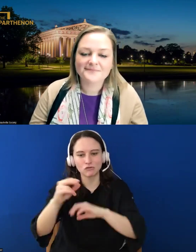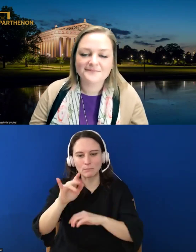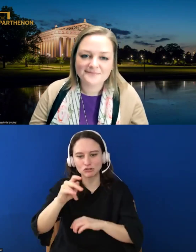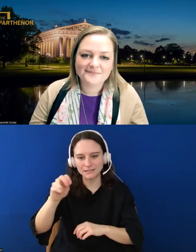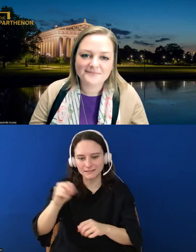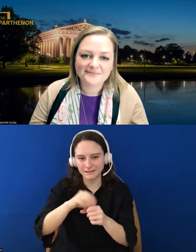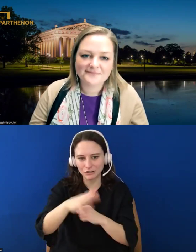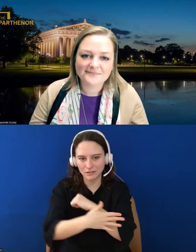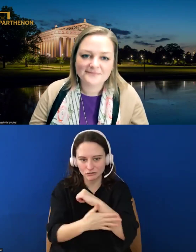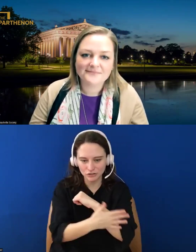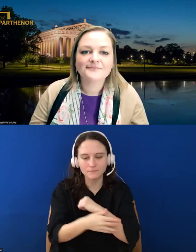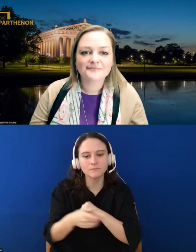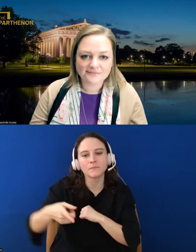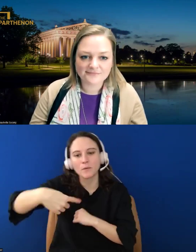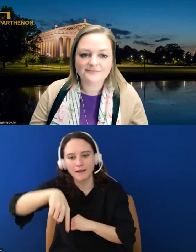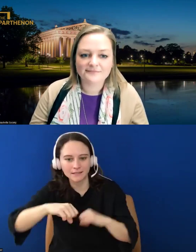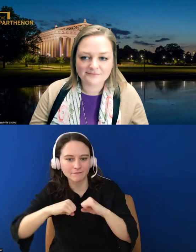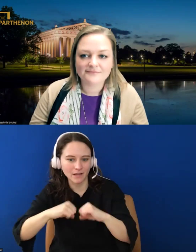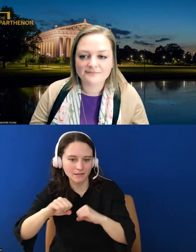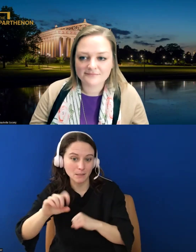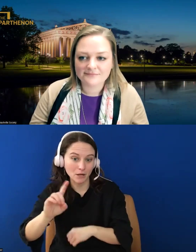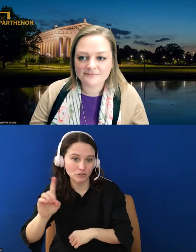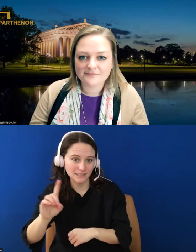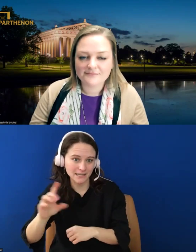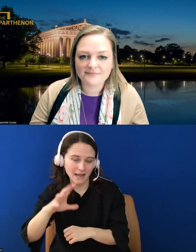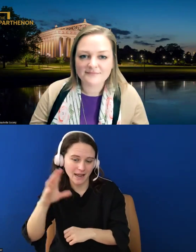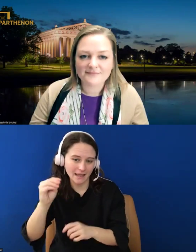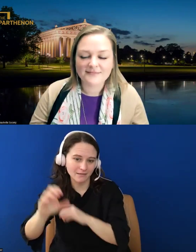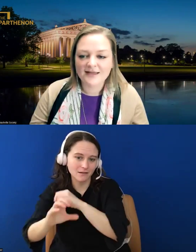the Constitution of Guatemala.